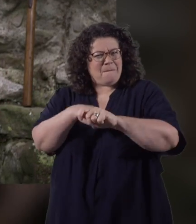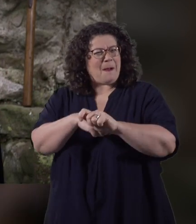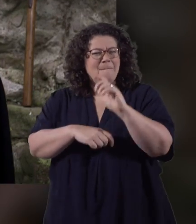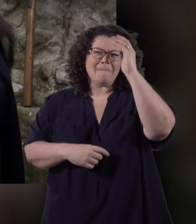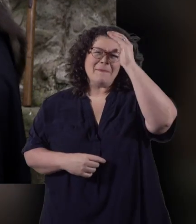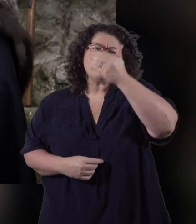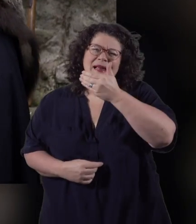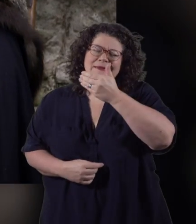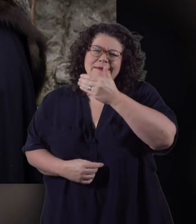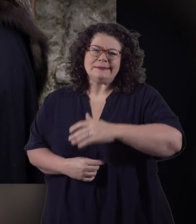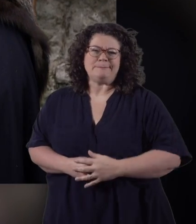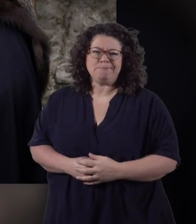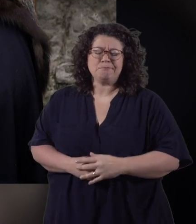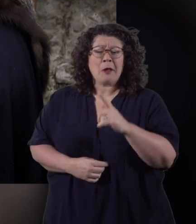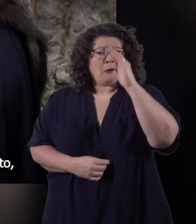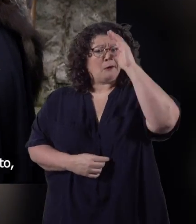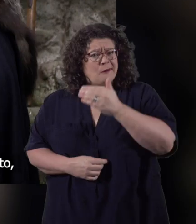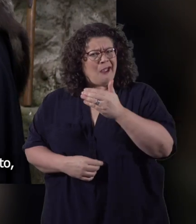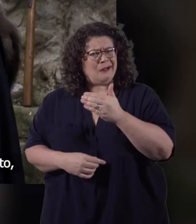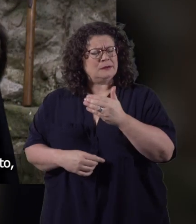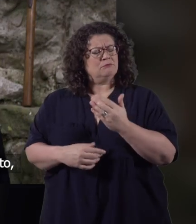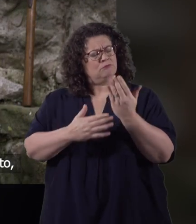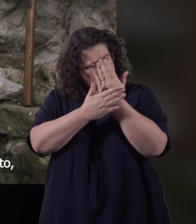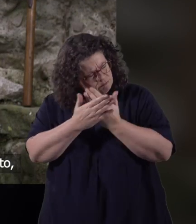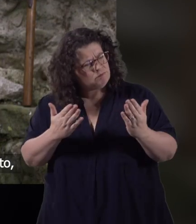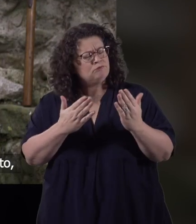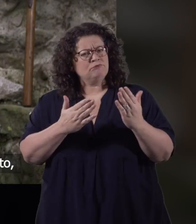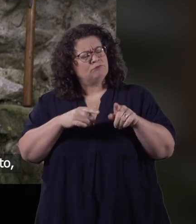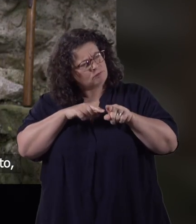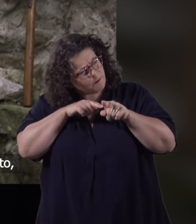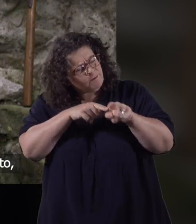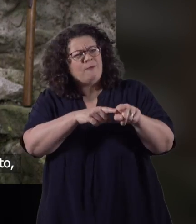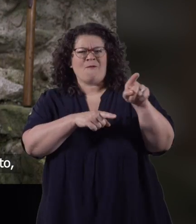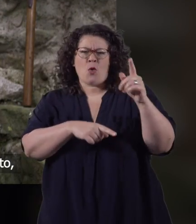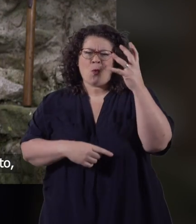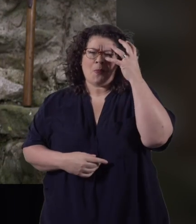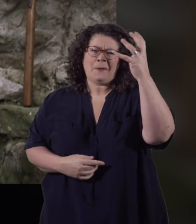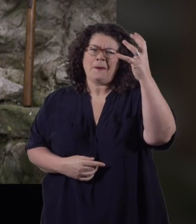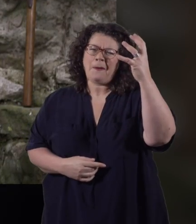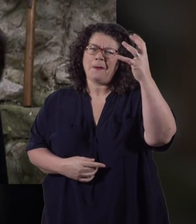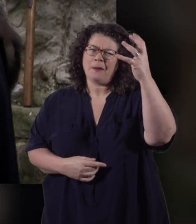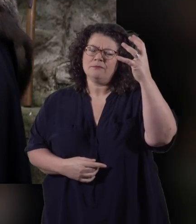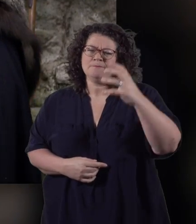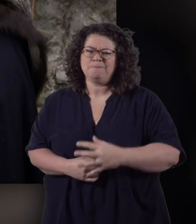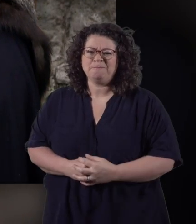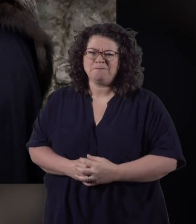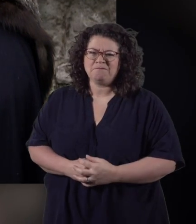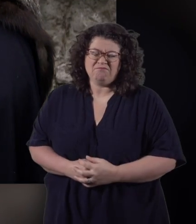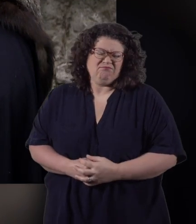shoulders to make him a knight. And the knight will swear fealty to the king. He will swear to honor and obey